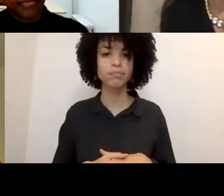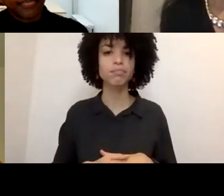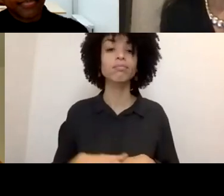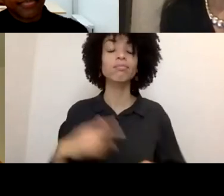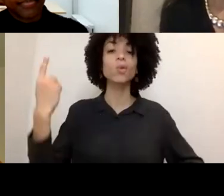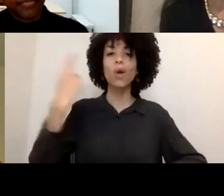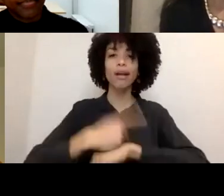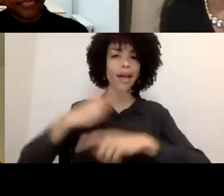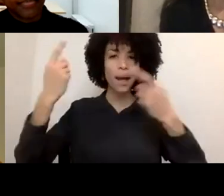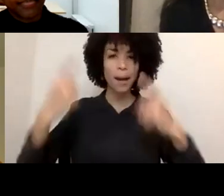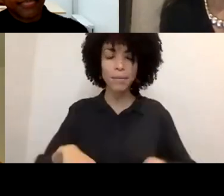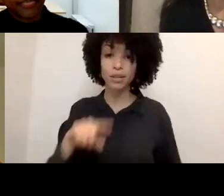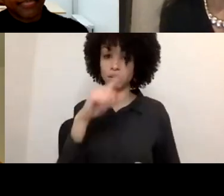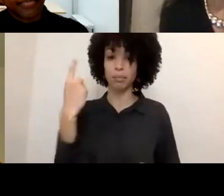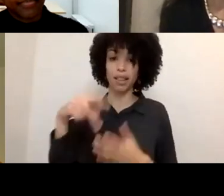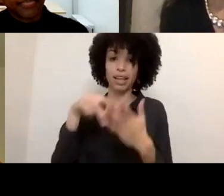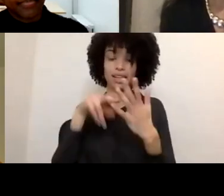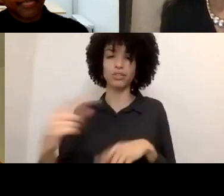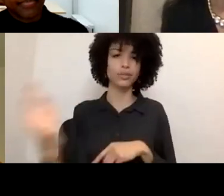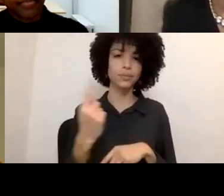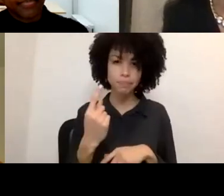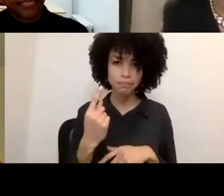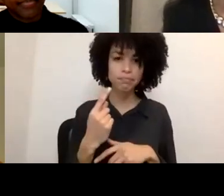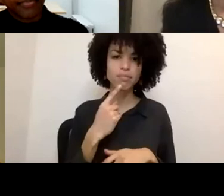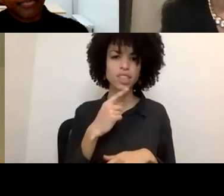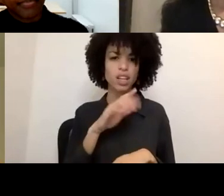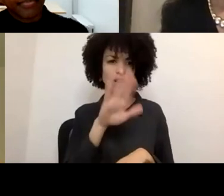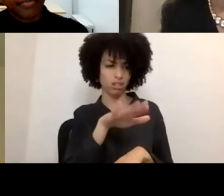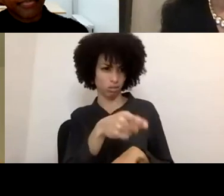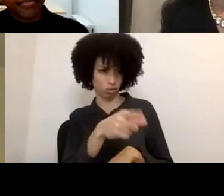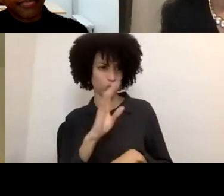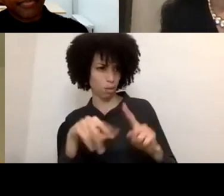black dancer came to Naini and said, "Are you guys talking about me?